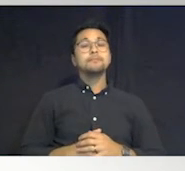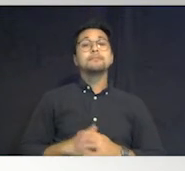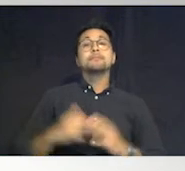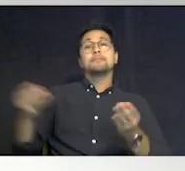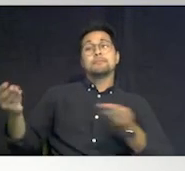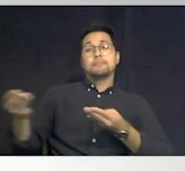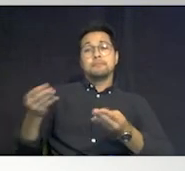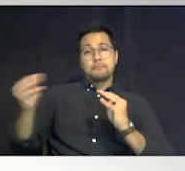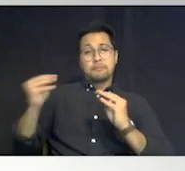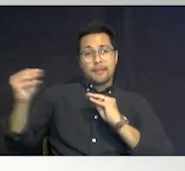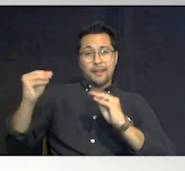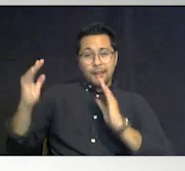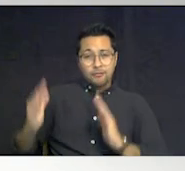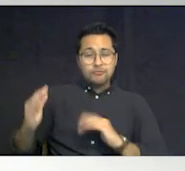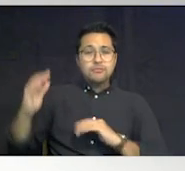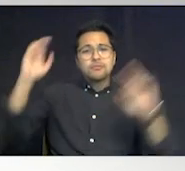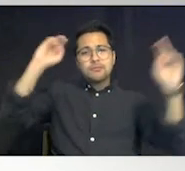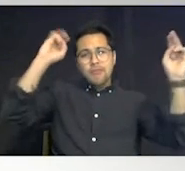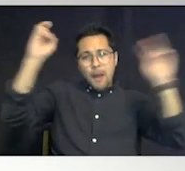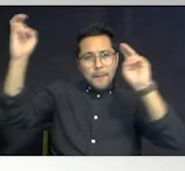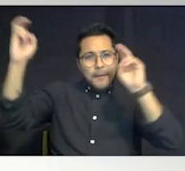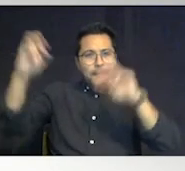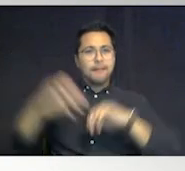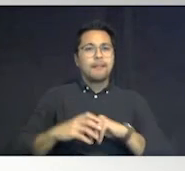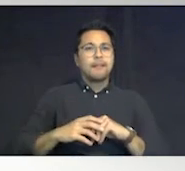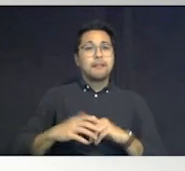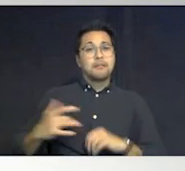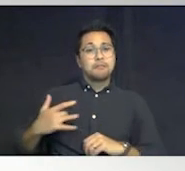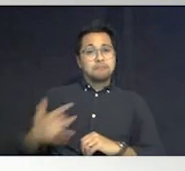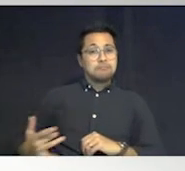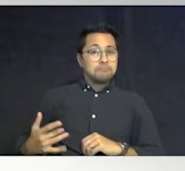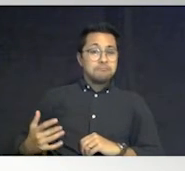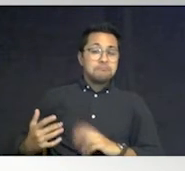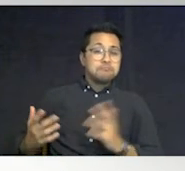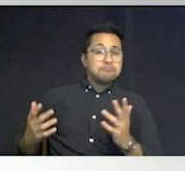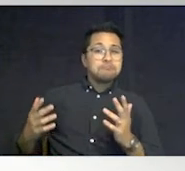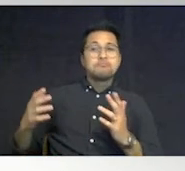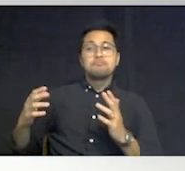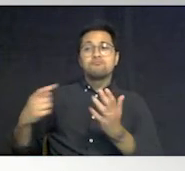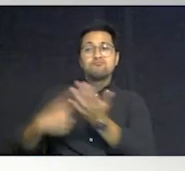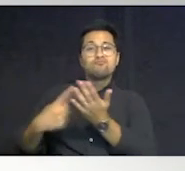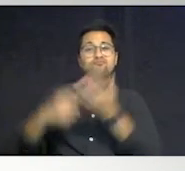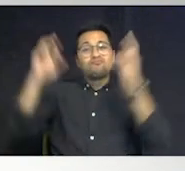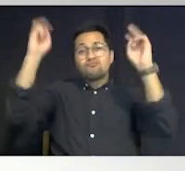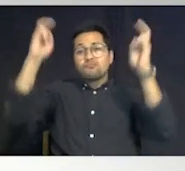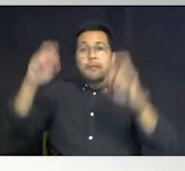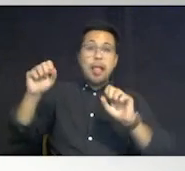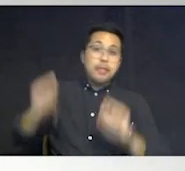Mediation topic examples. Some things that are commonly resolved in mediation are things like eligibility